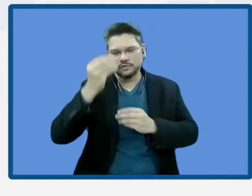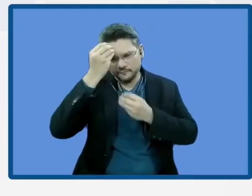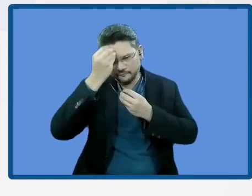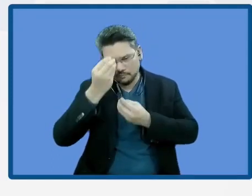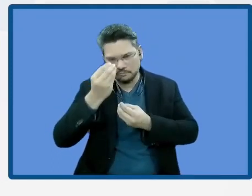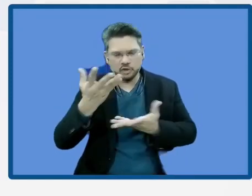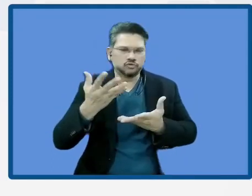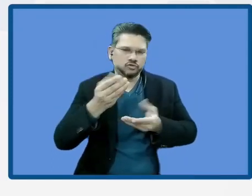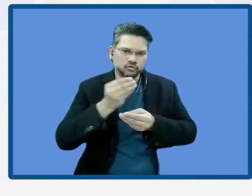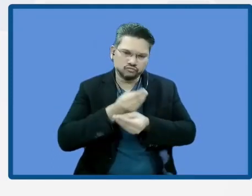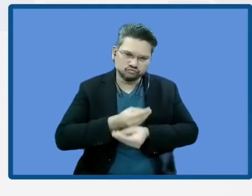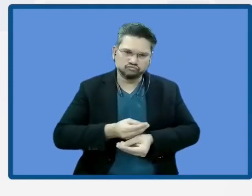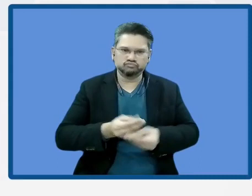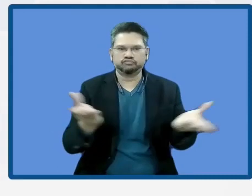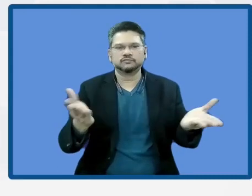involved.